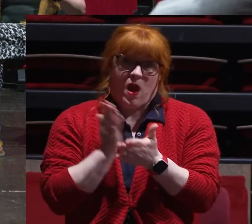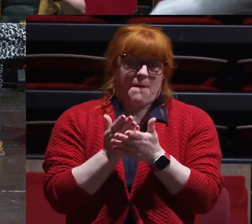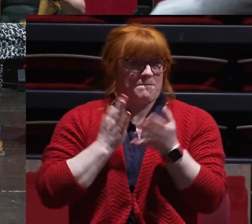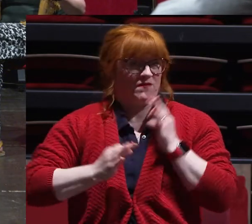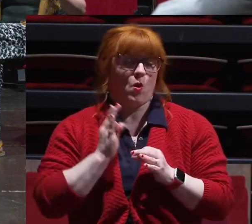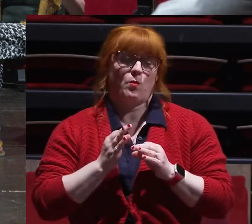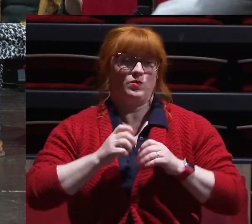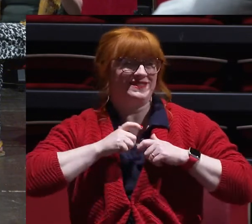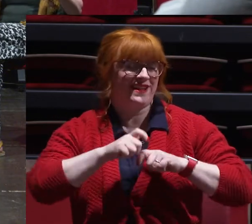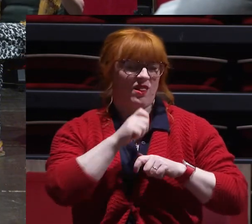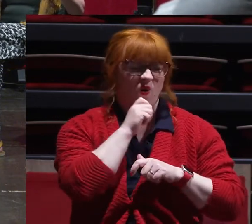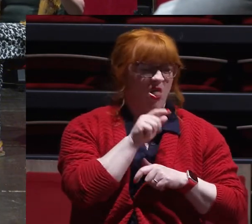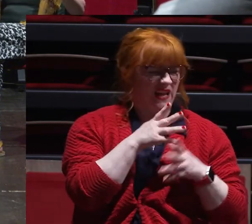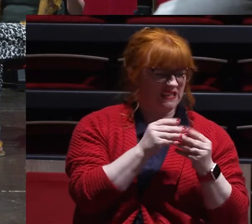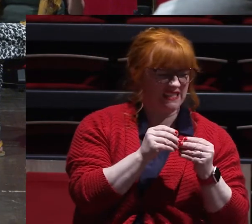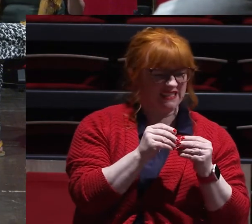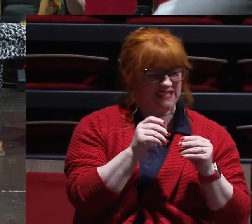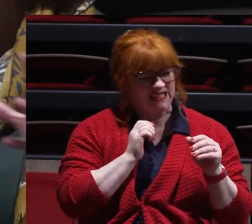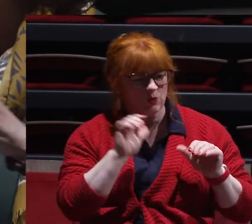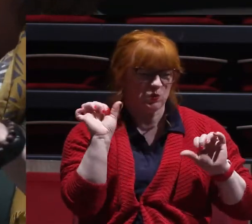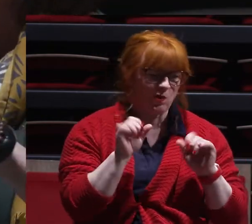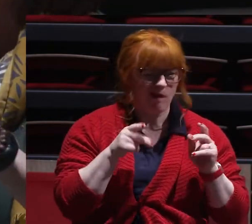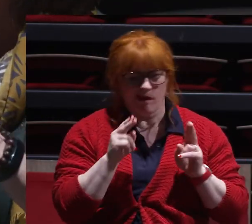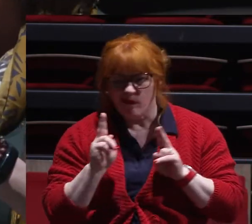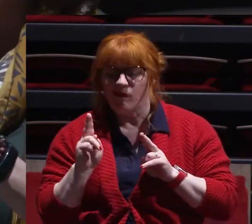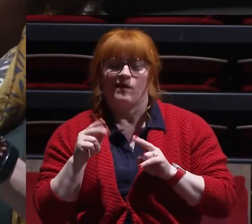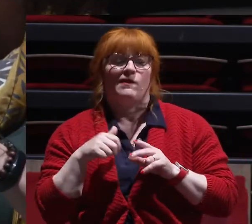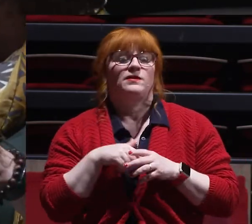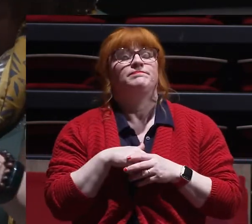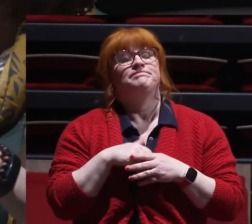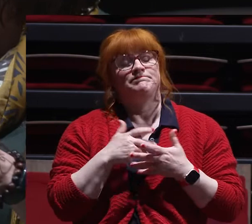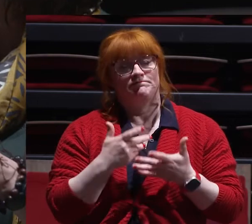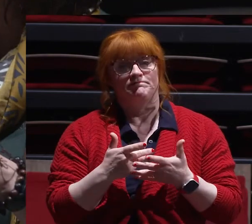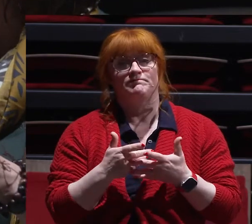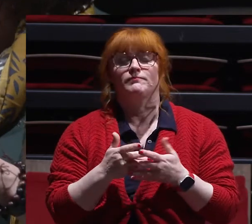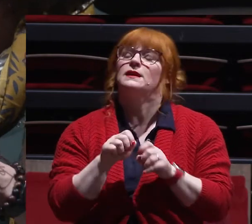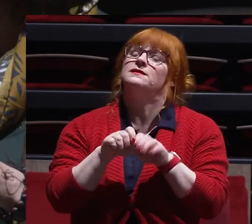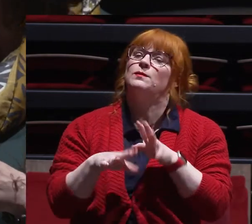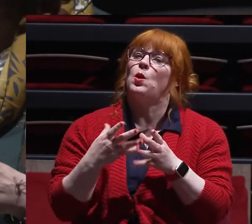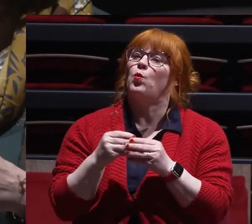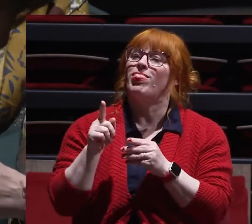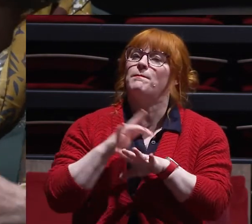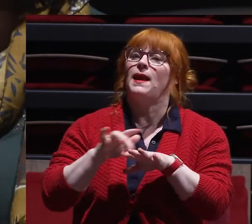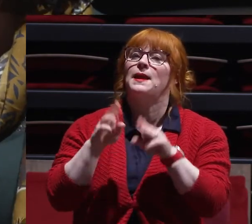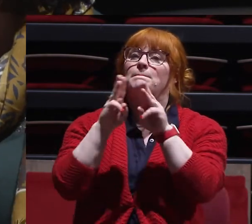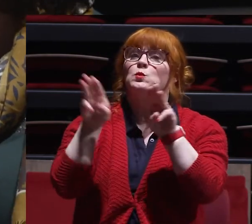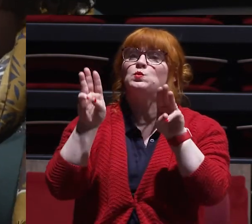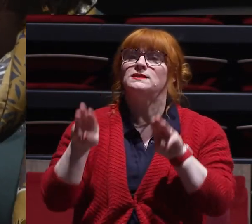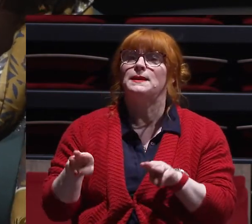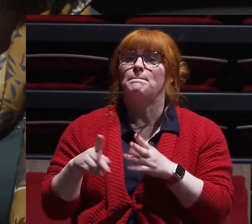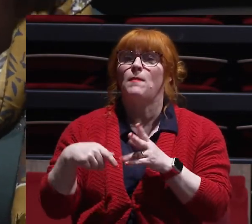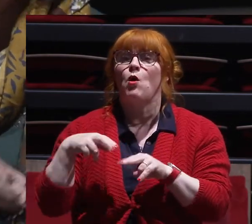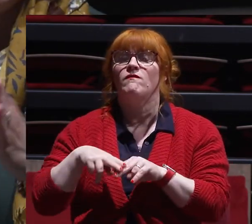still cutting scenes, feeling like that's too long. Or actually, now there's a point also, and we talked about this